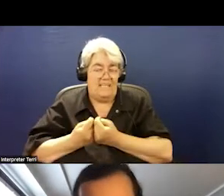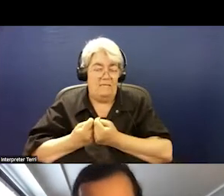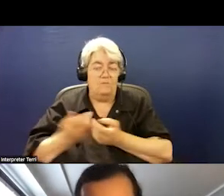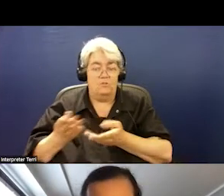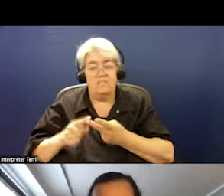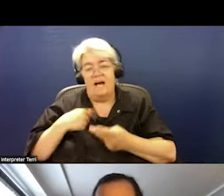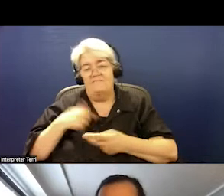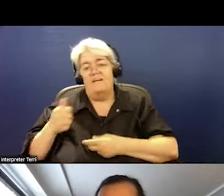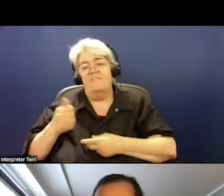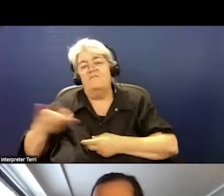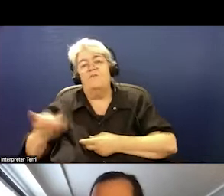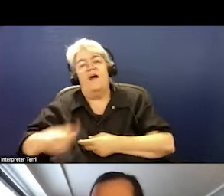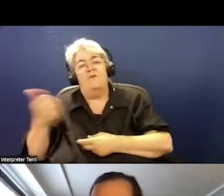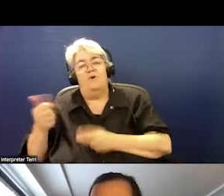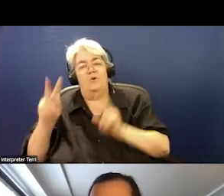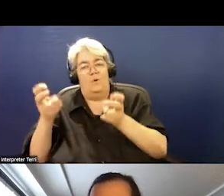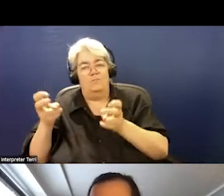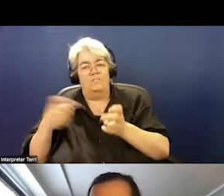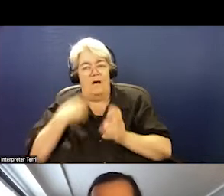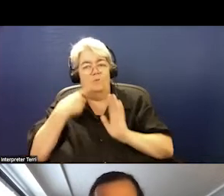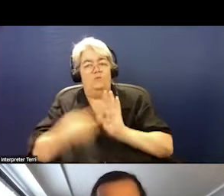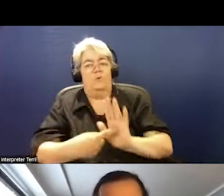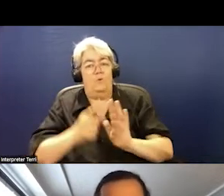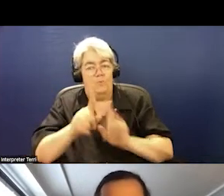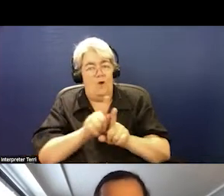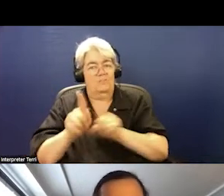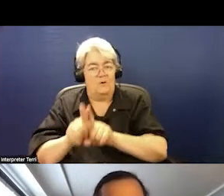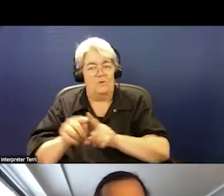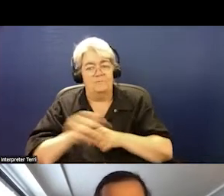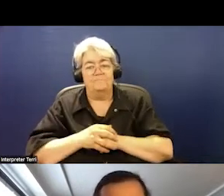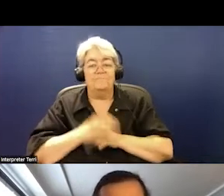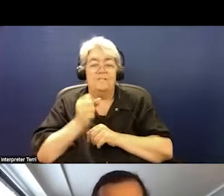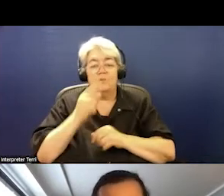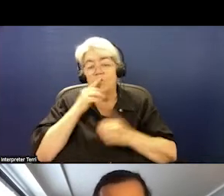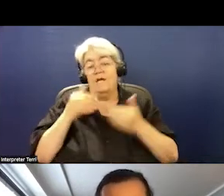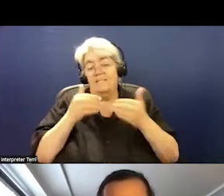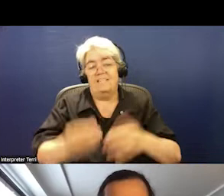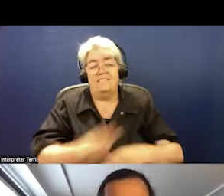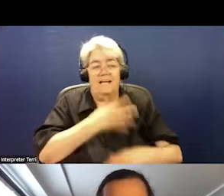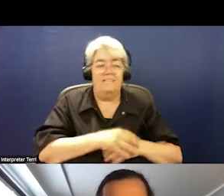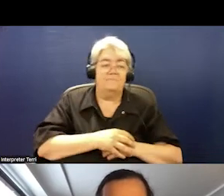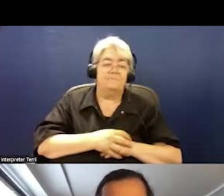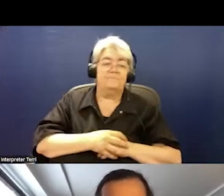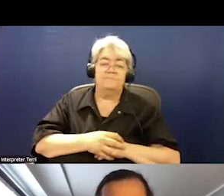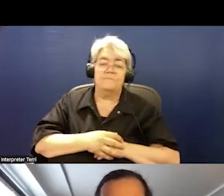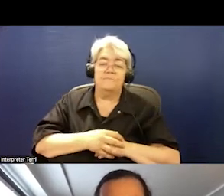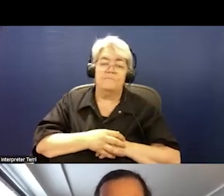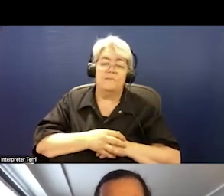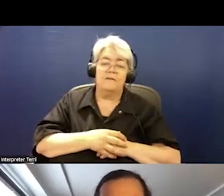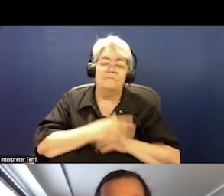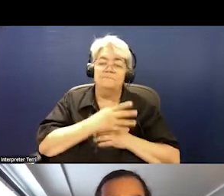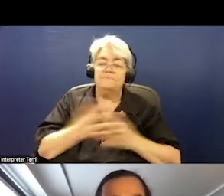other quotes that I'll be sharing with you from that group as well. So we can go to the next slide, and